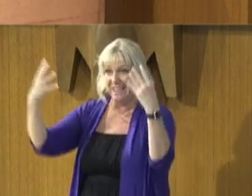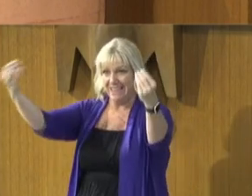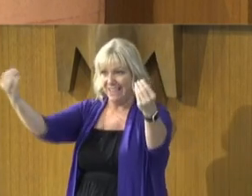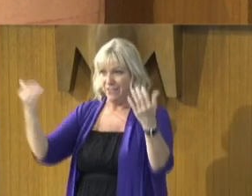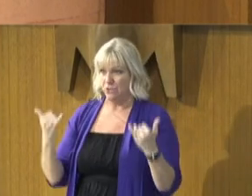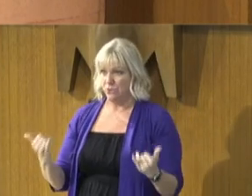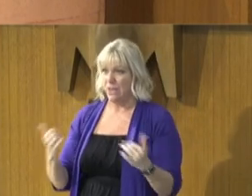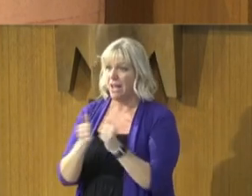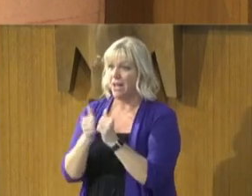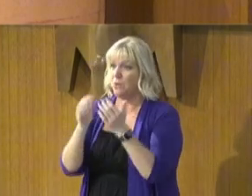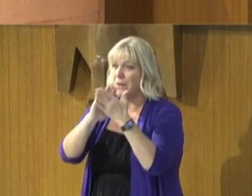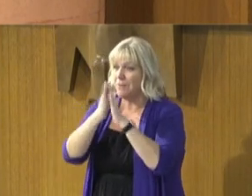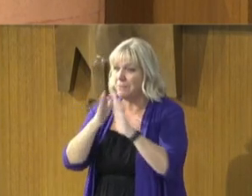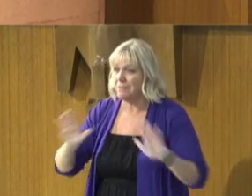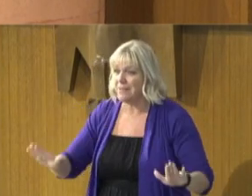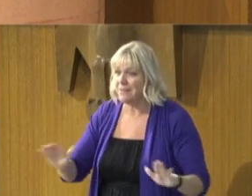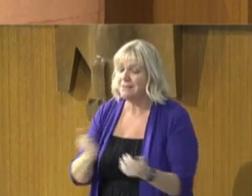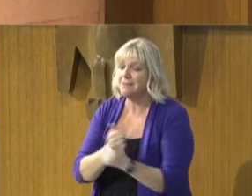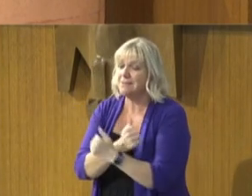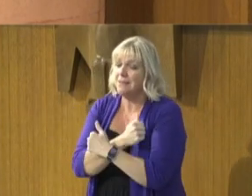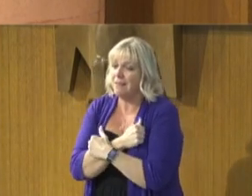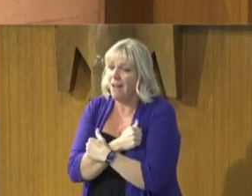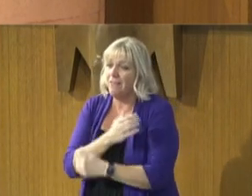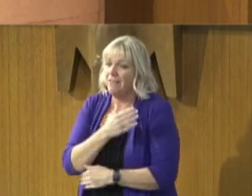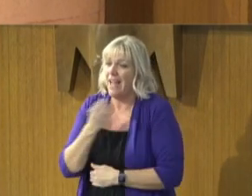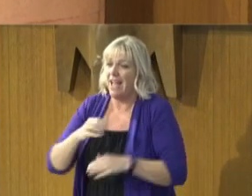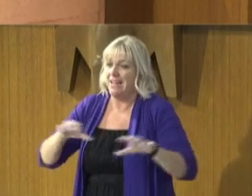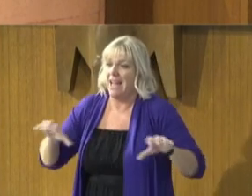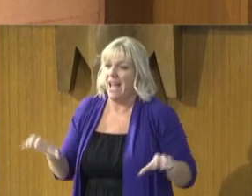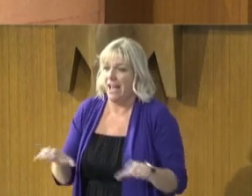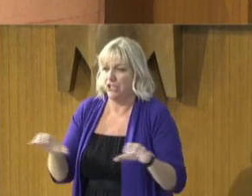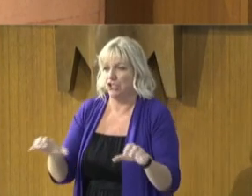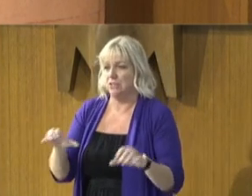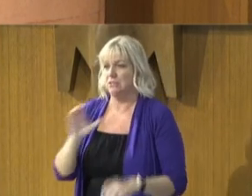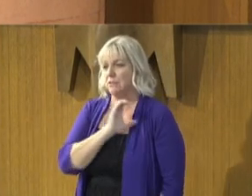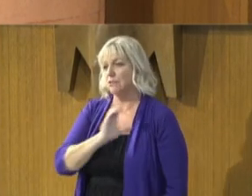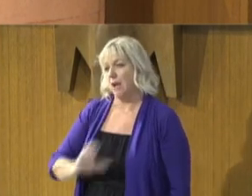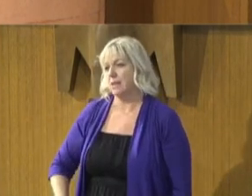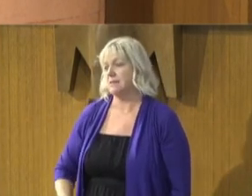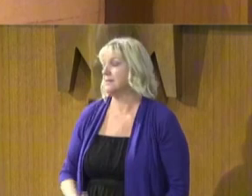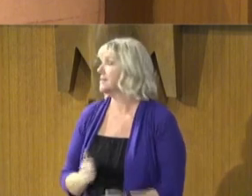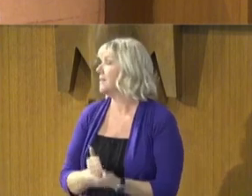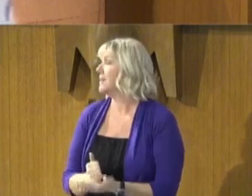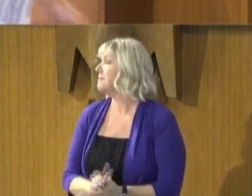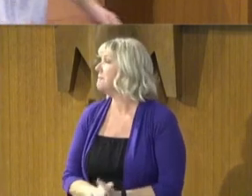in the peace, the love, and the action of Christ. Amen.